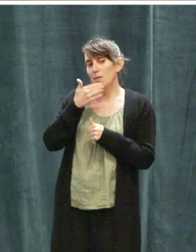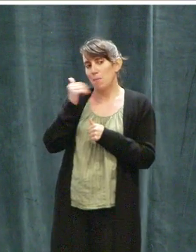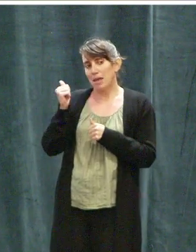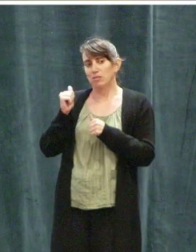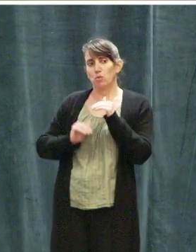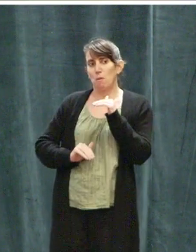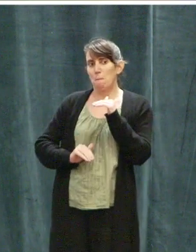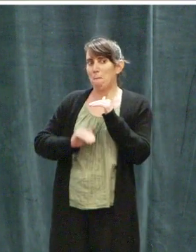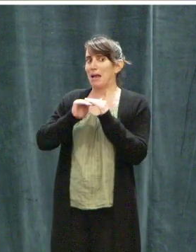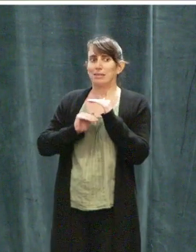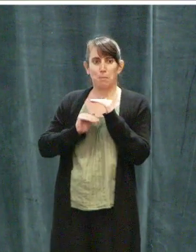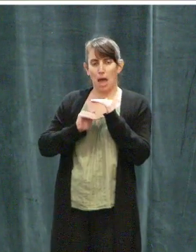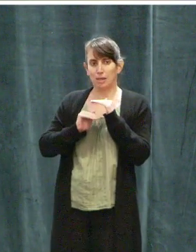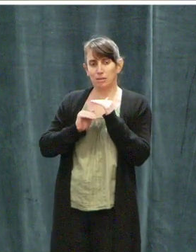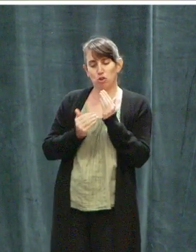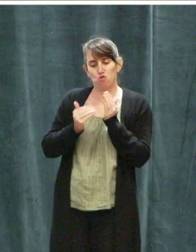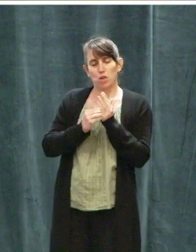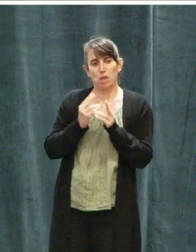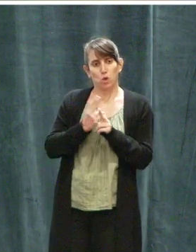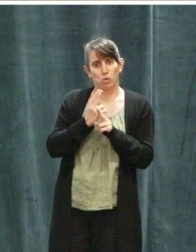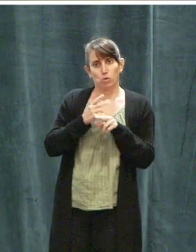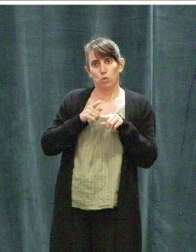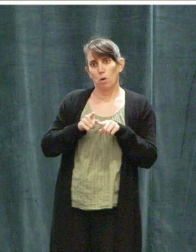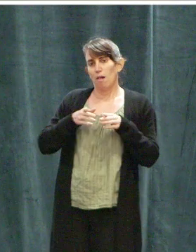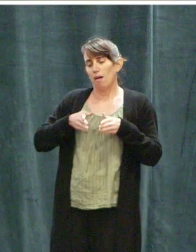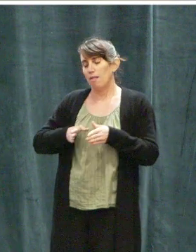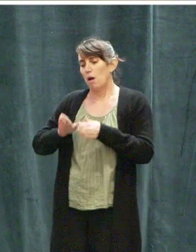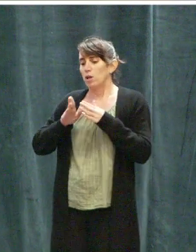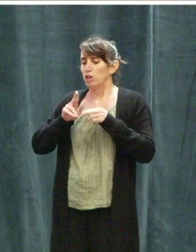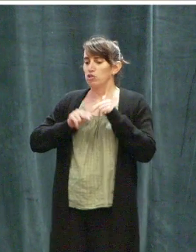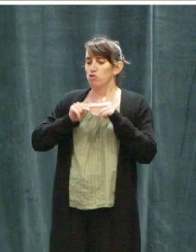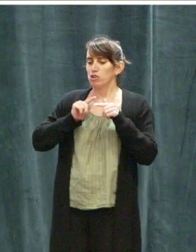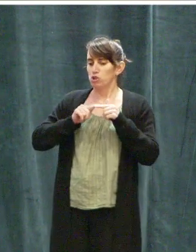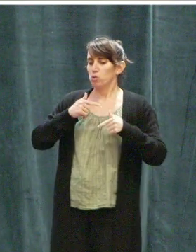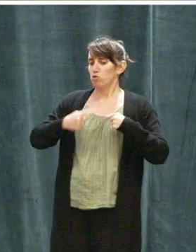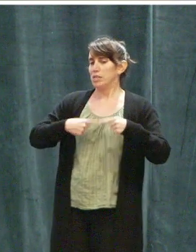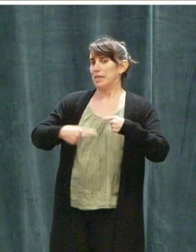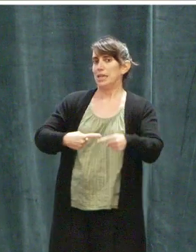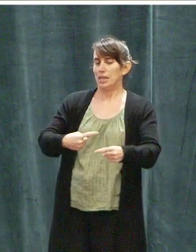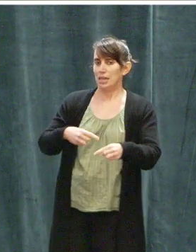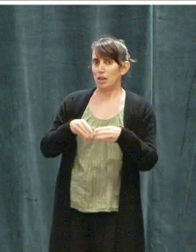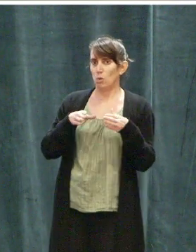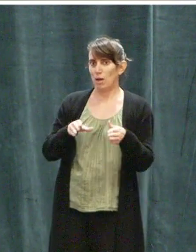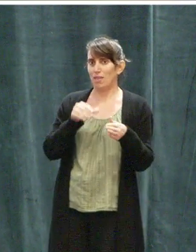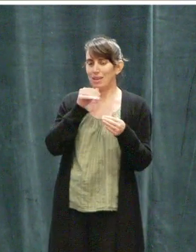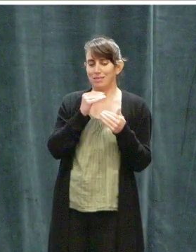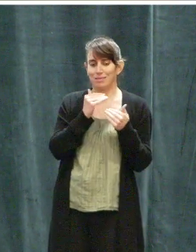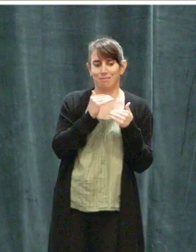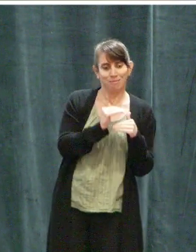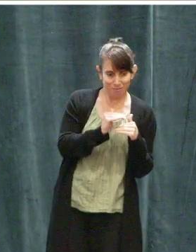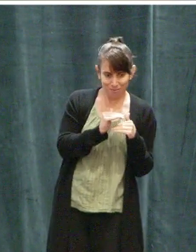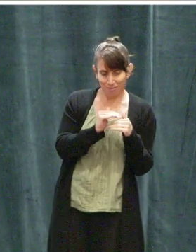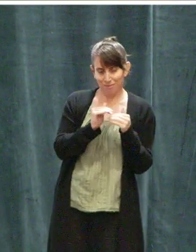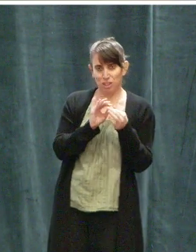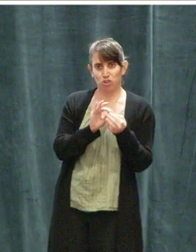maximize reuse while allowing construction to proceed in a way that is untaxed from a schedule perspective